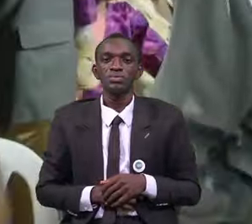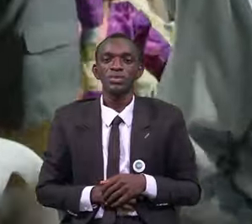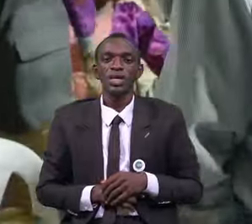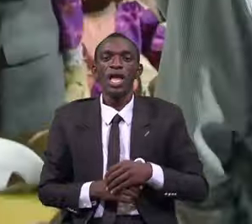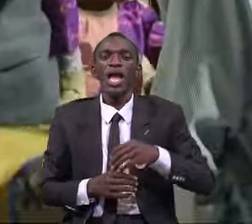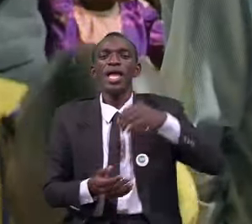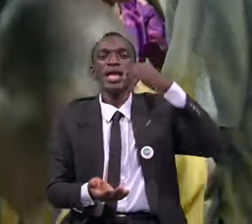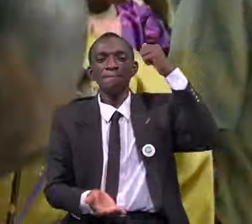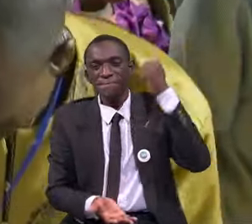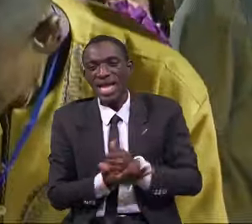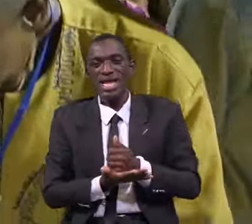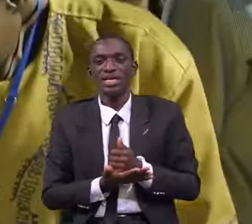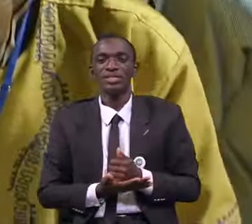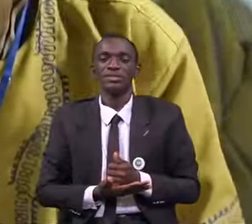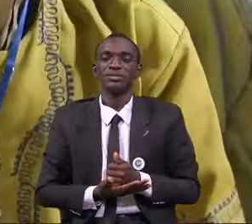Amen.